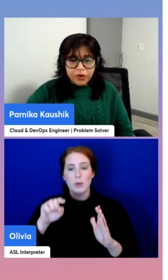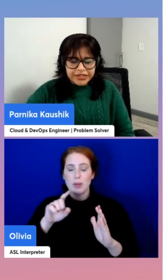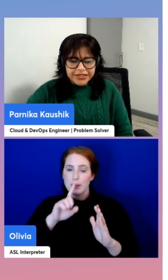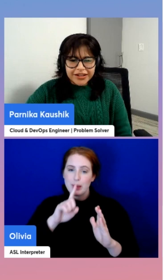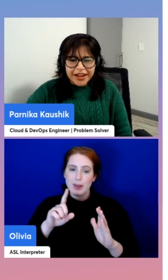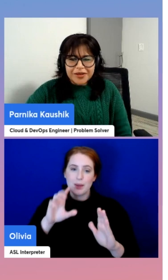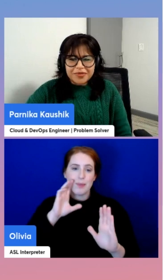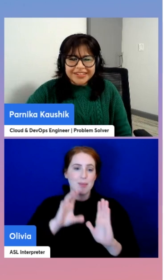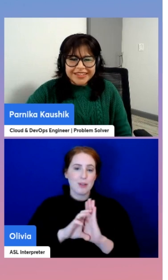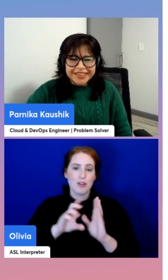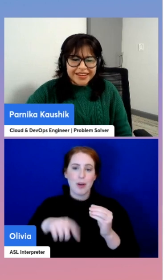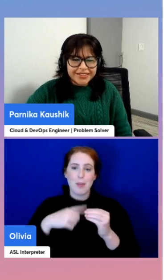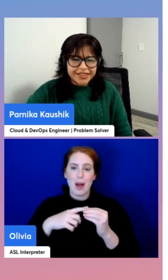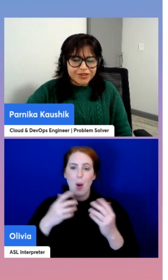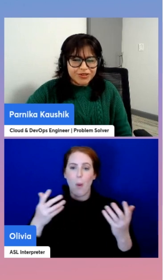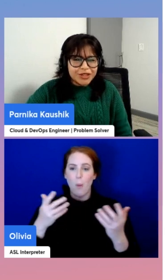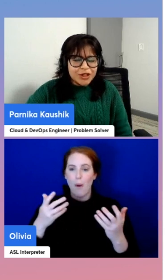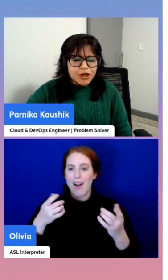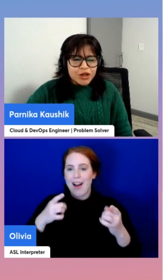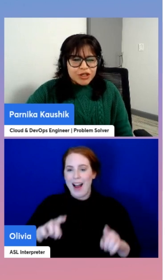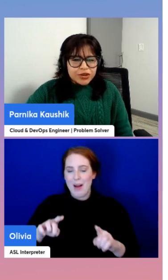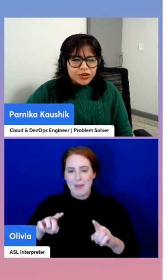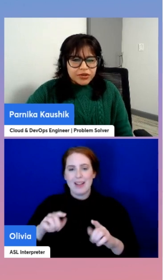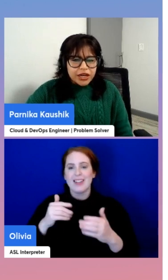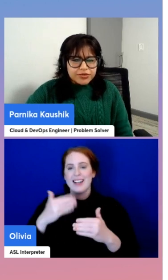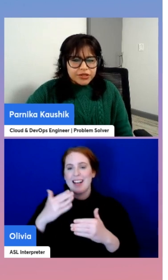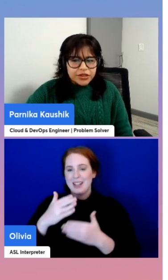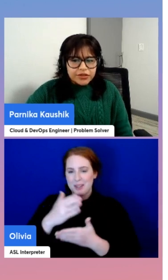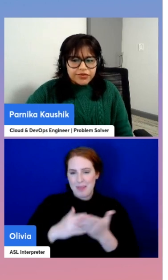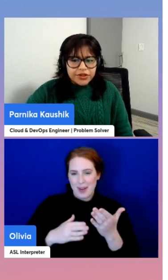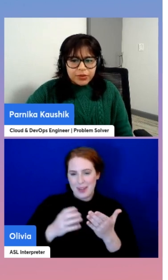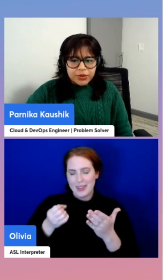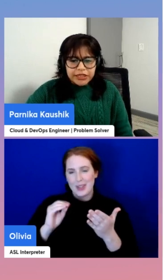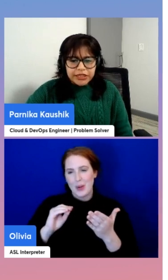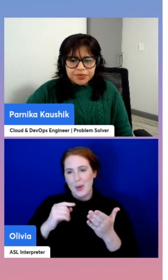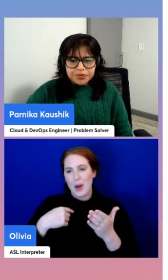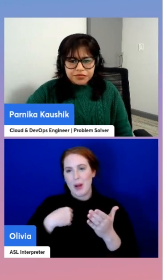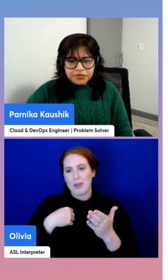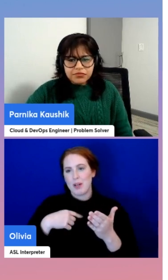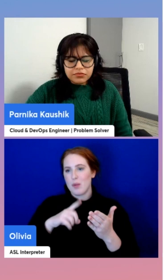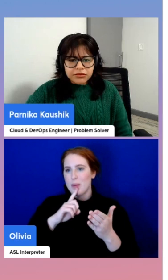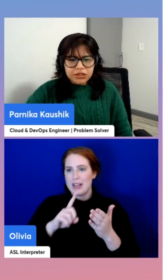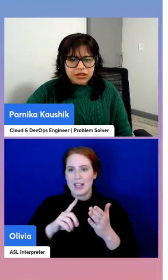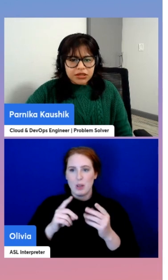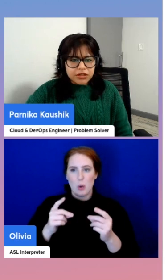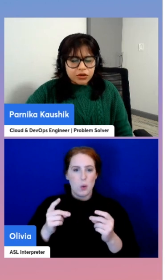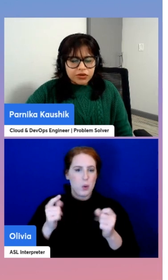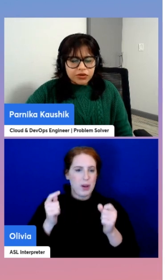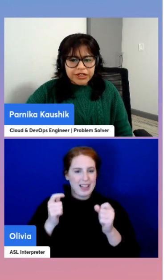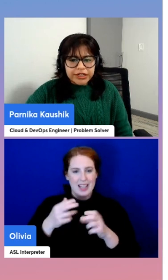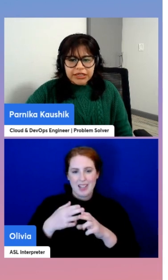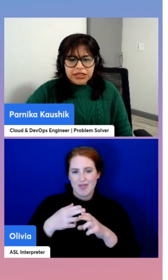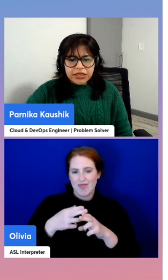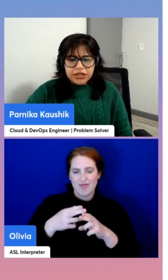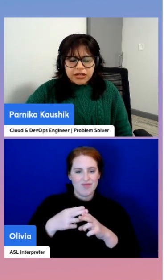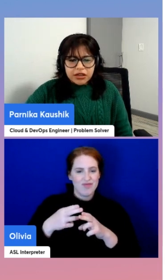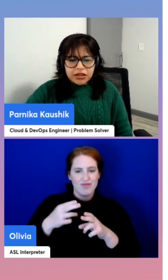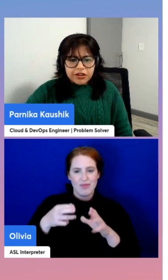idea of what is going to happen in the next sections. So I'm just going to very quickly go over